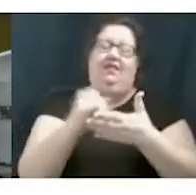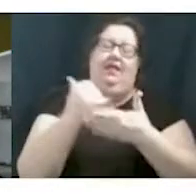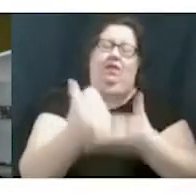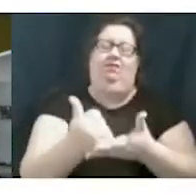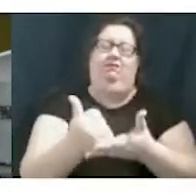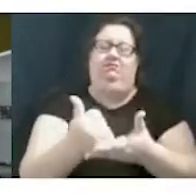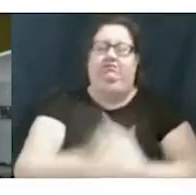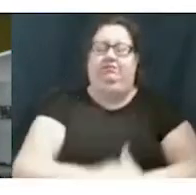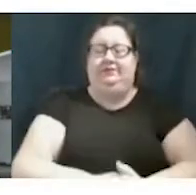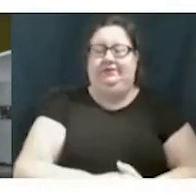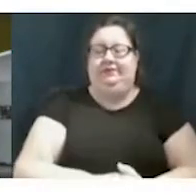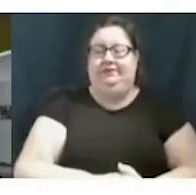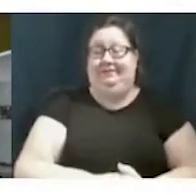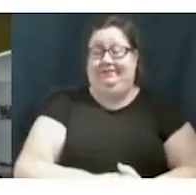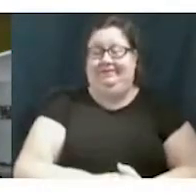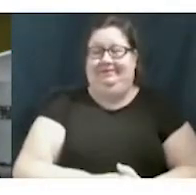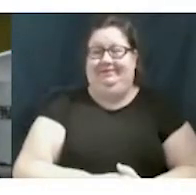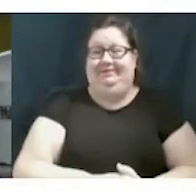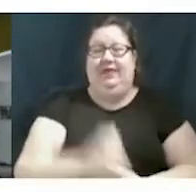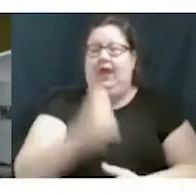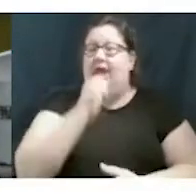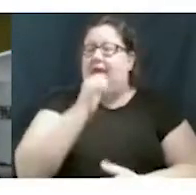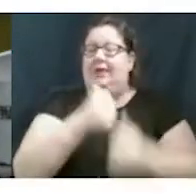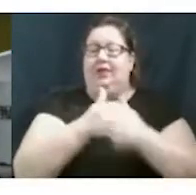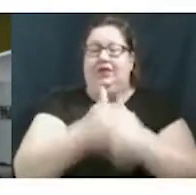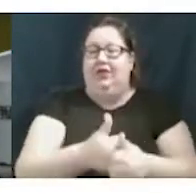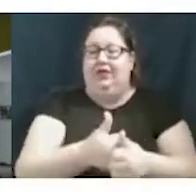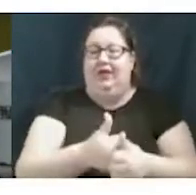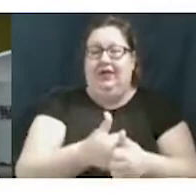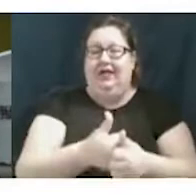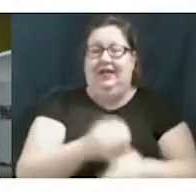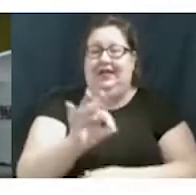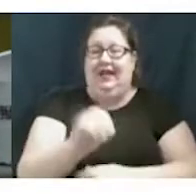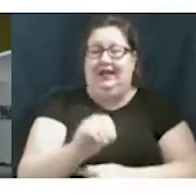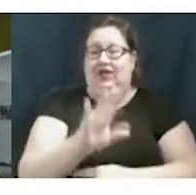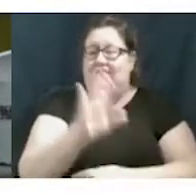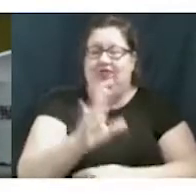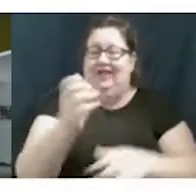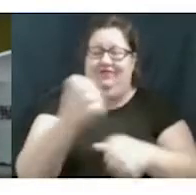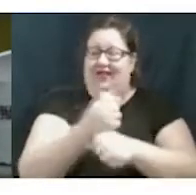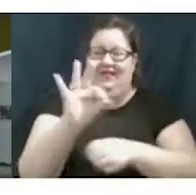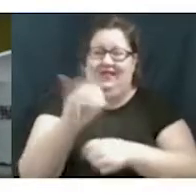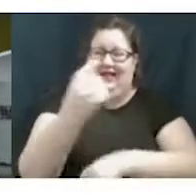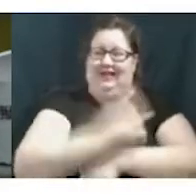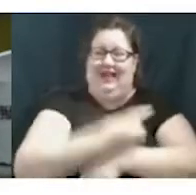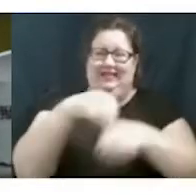that. But don't go based on 90 because you'll never get 90 days in a semester.